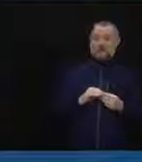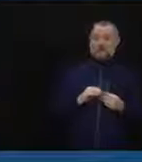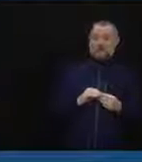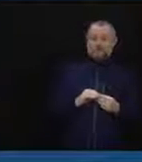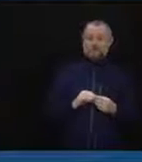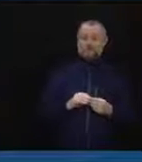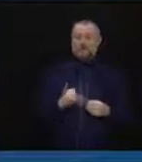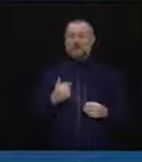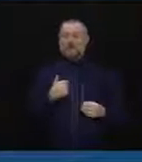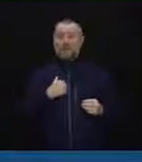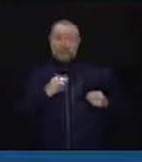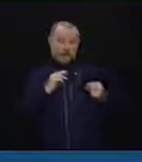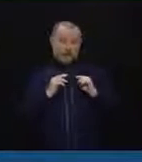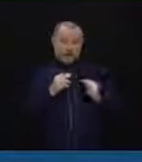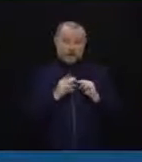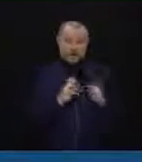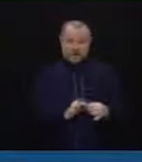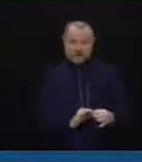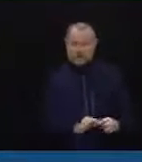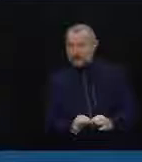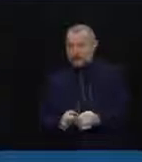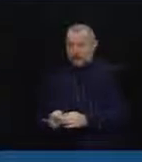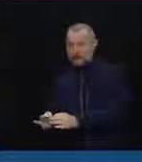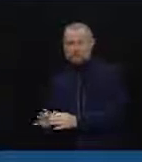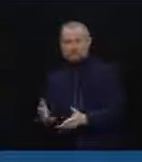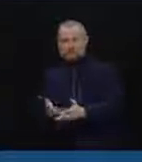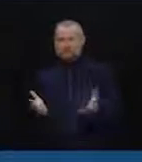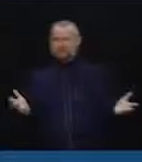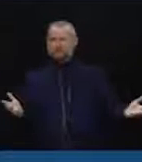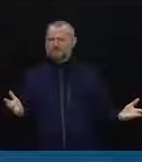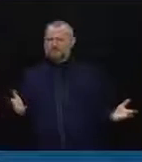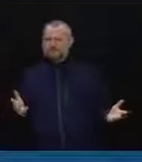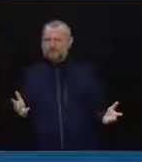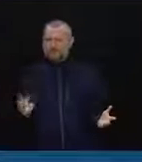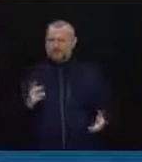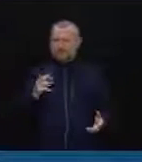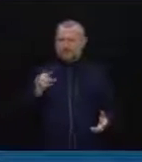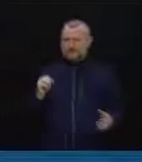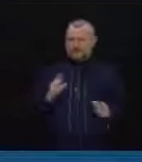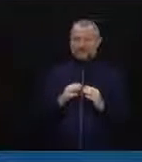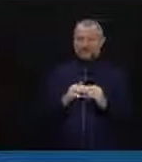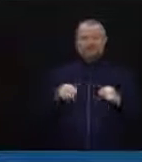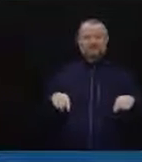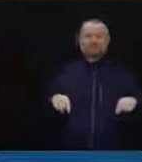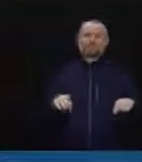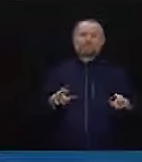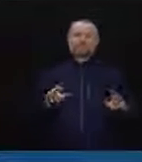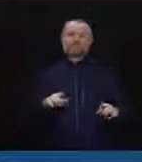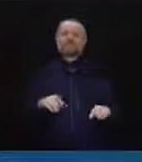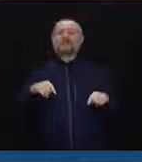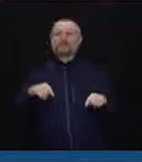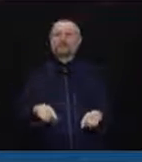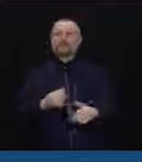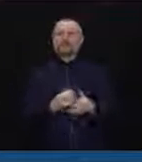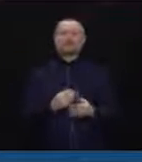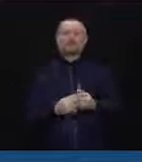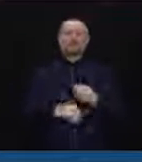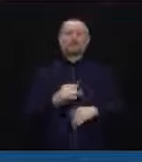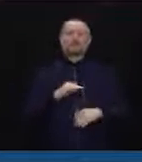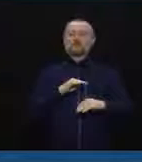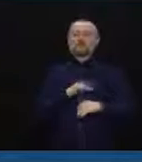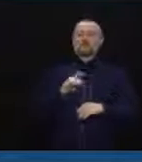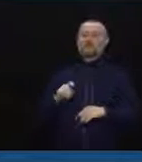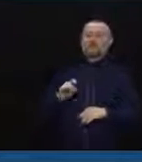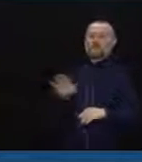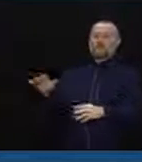not how we get a successful result, which is a budget that meets the needs of New Yorkers. I spoke with Speaker Hastie yesterday. I spoke